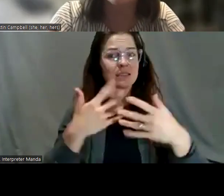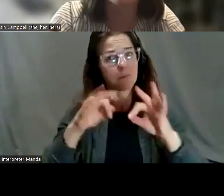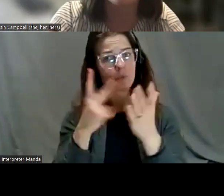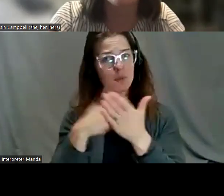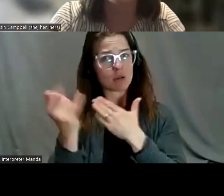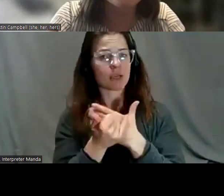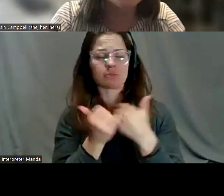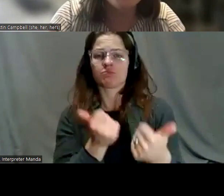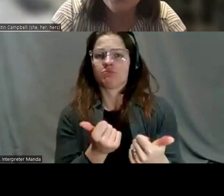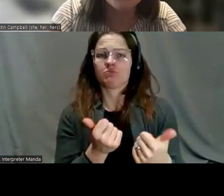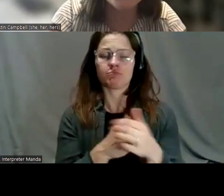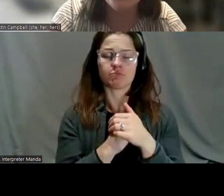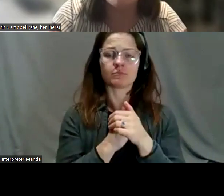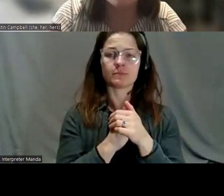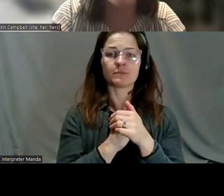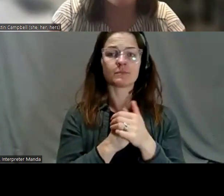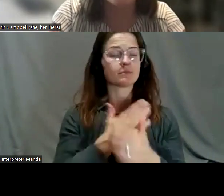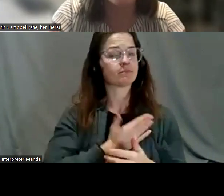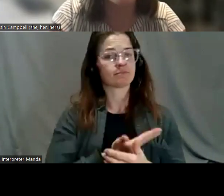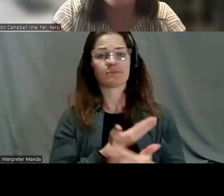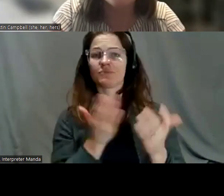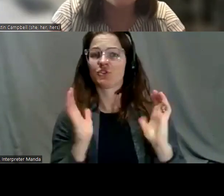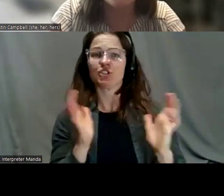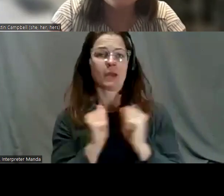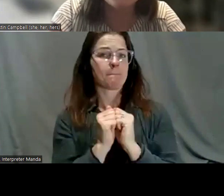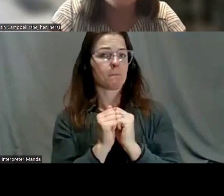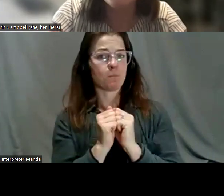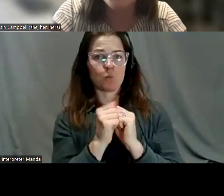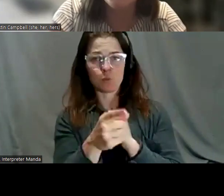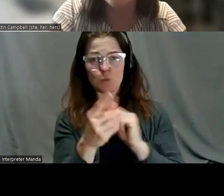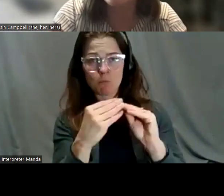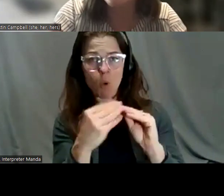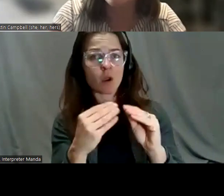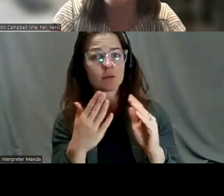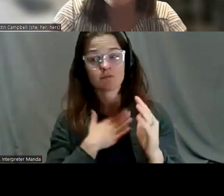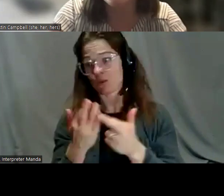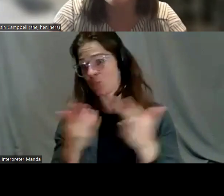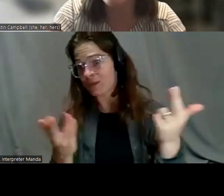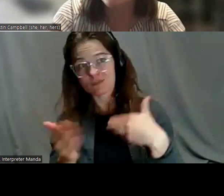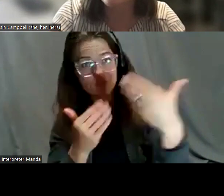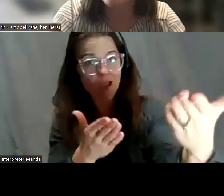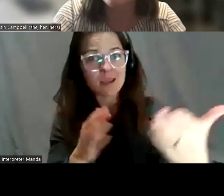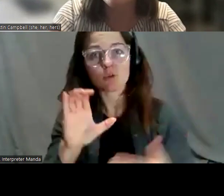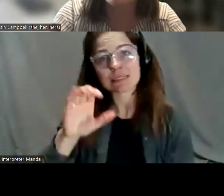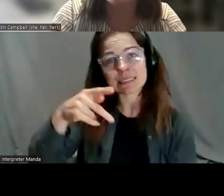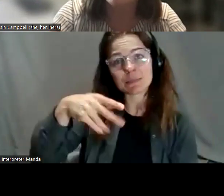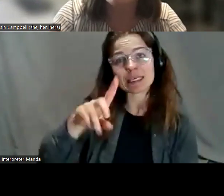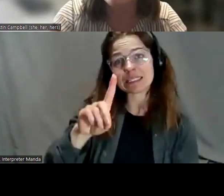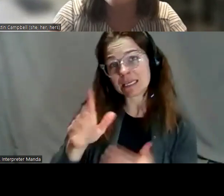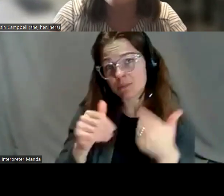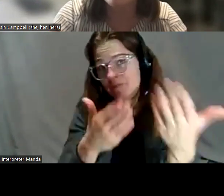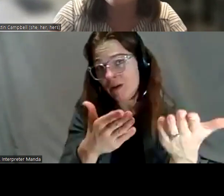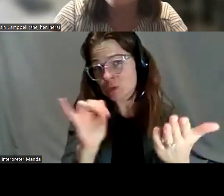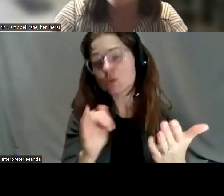that. Definitely happy to chat more about this and provide any resources that I can or that RCPD can. I provided